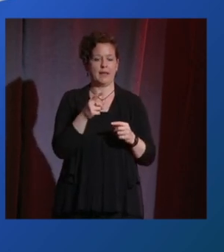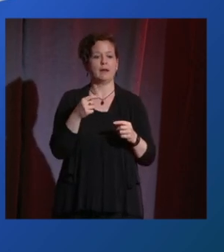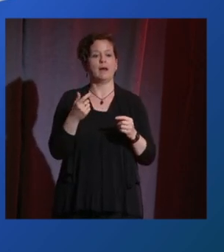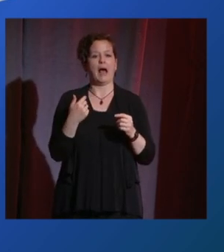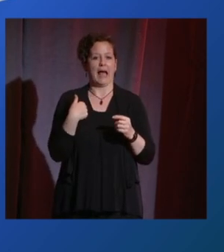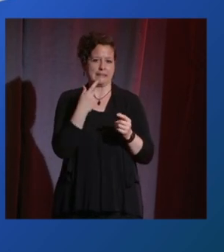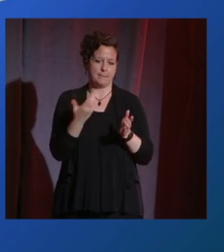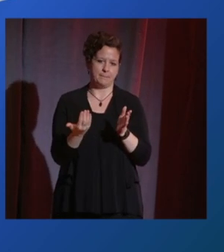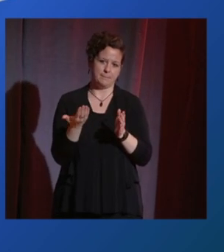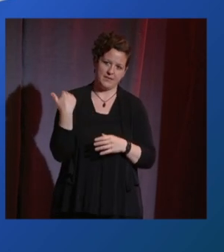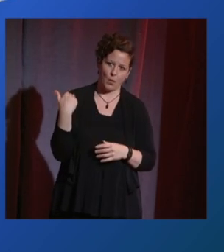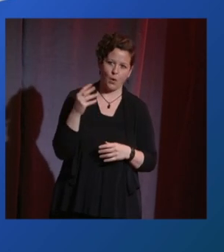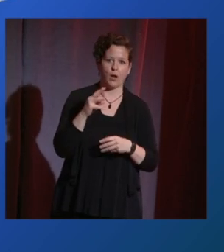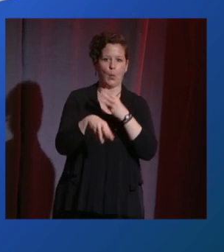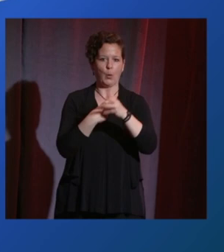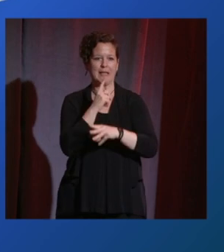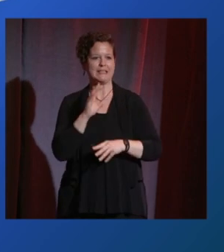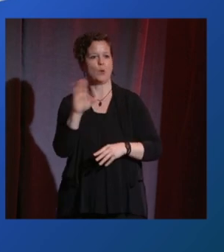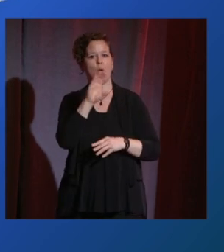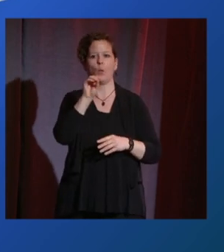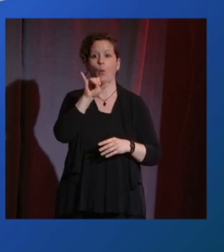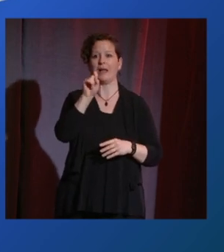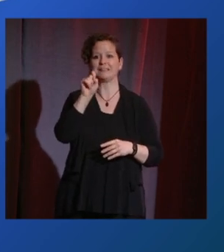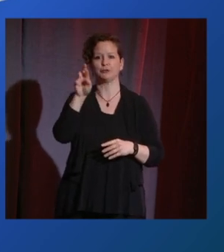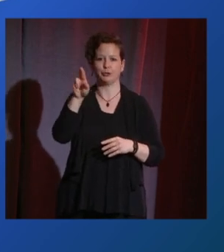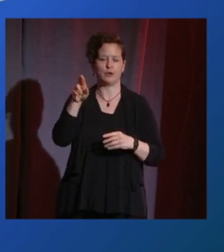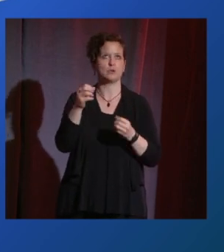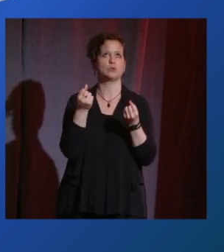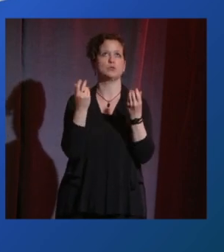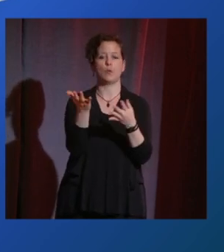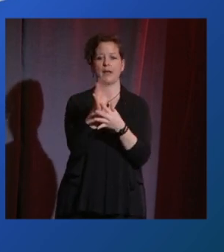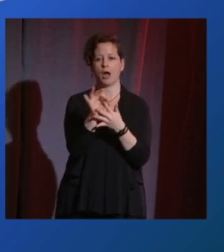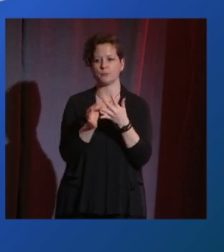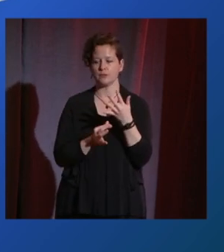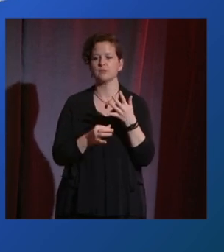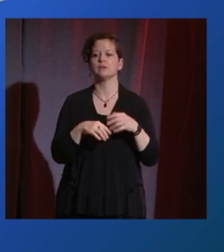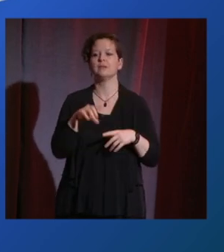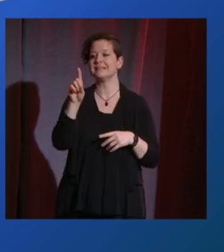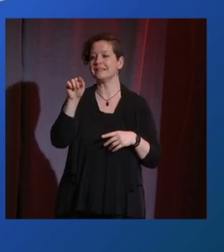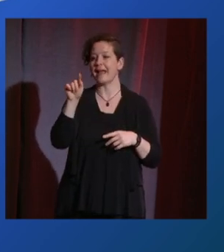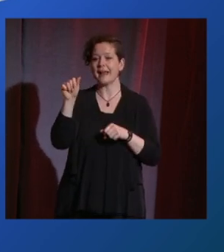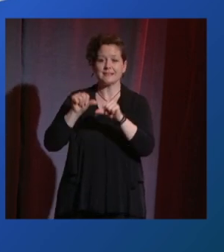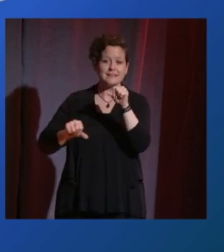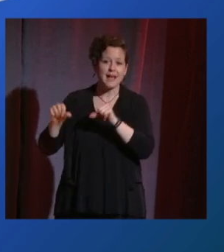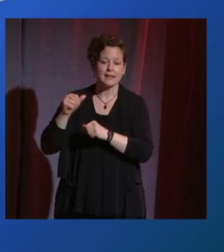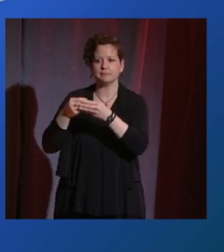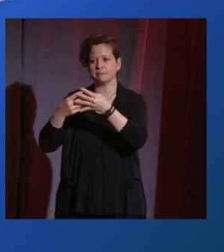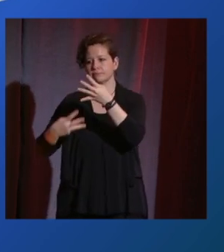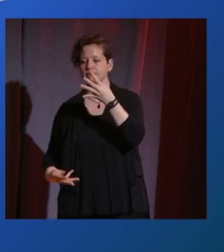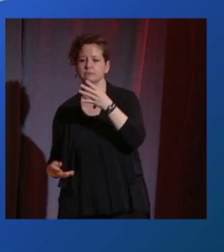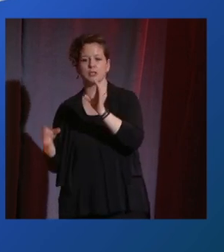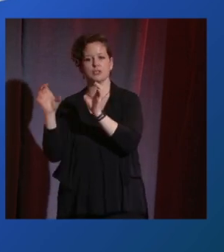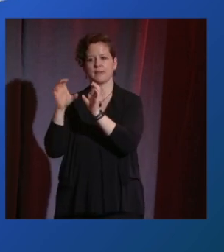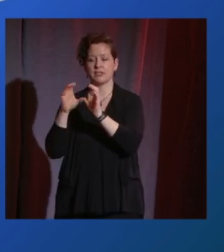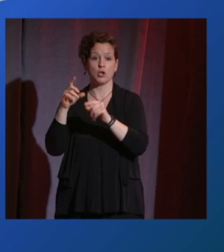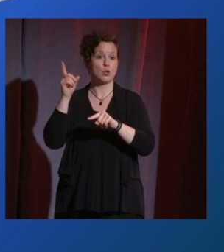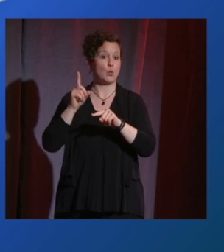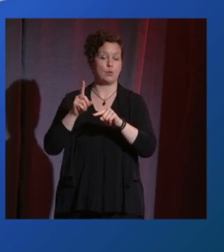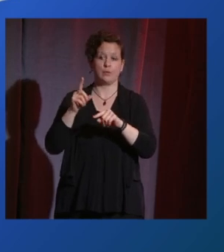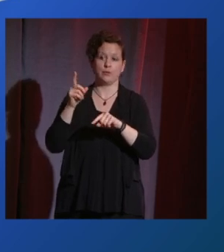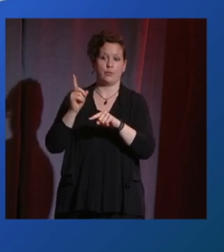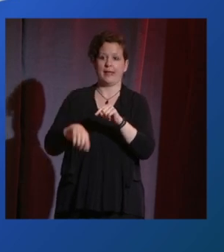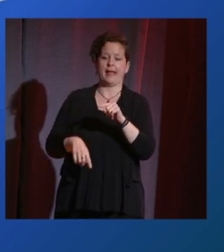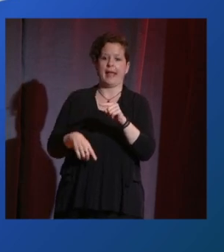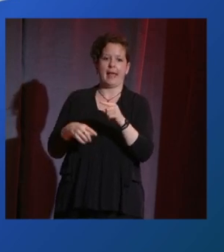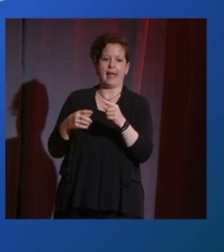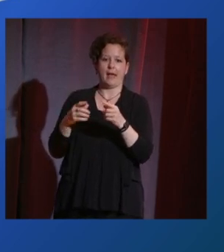again in terms of um certifications especially with data Sciences as well which you can't go wrong uh with